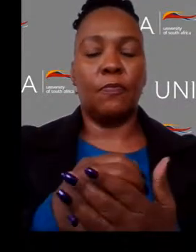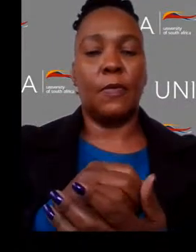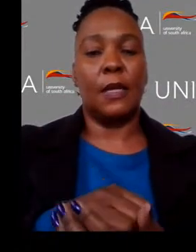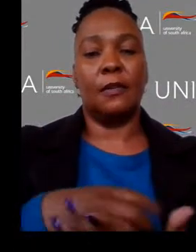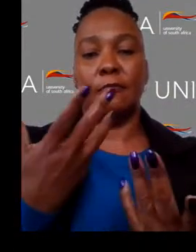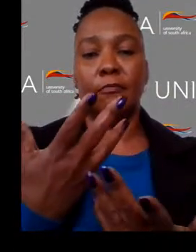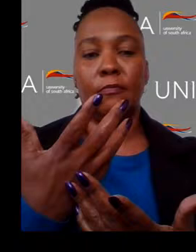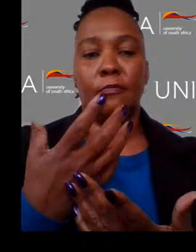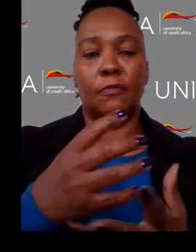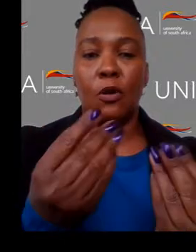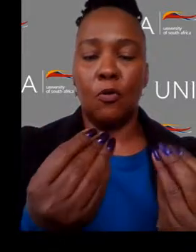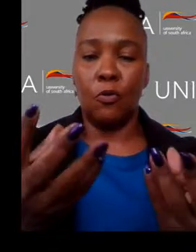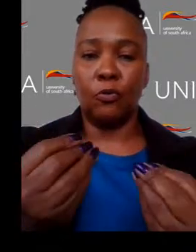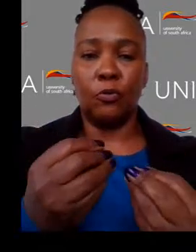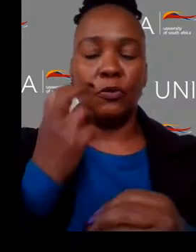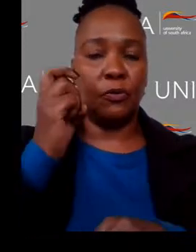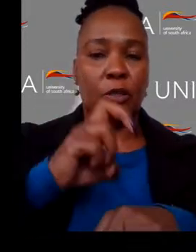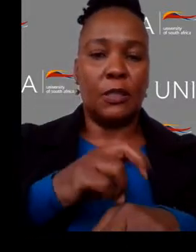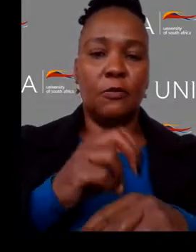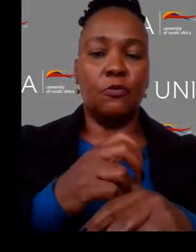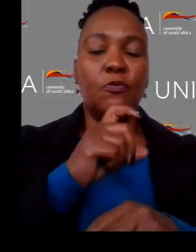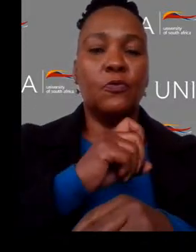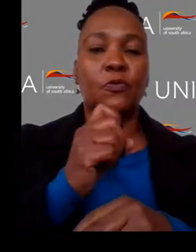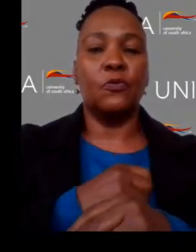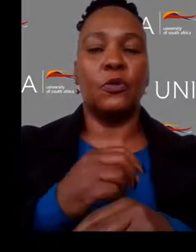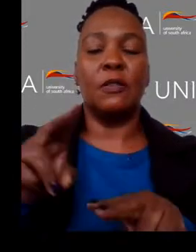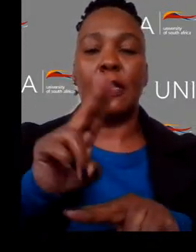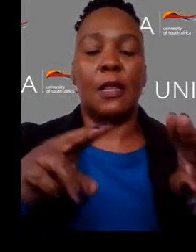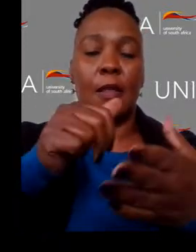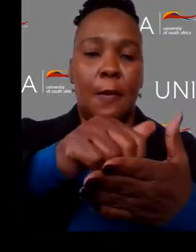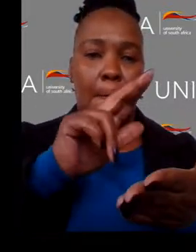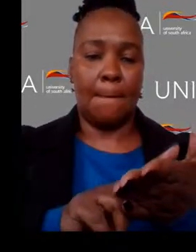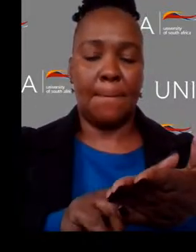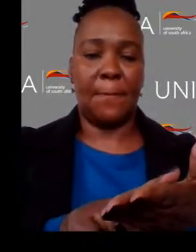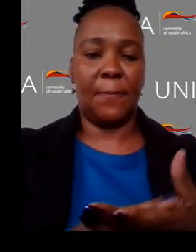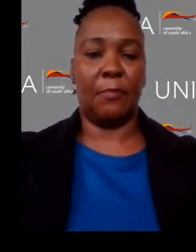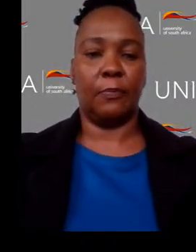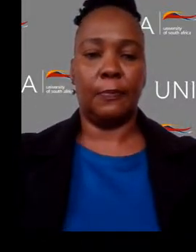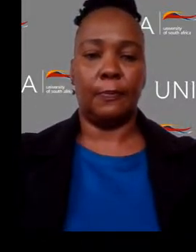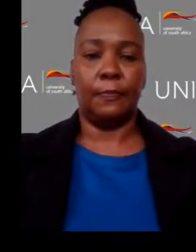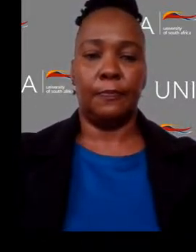the Invigilator app if you will be using the Invigilator app.